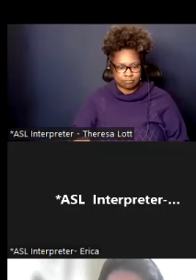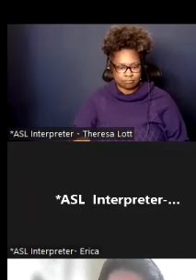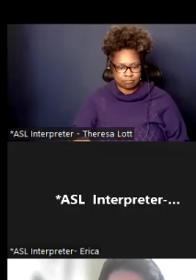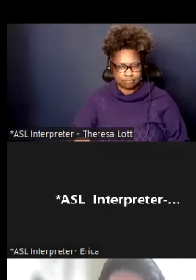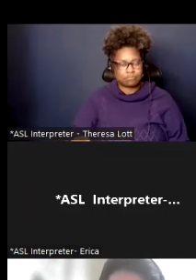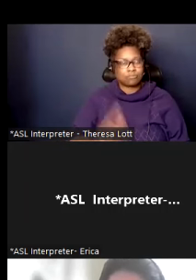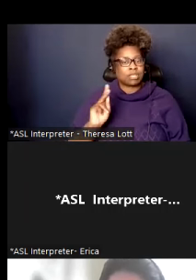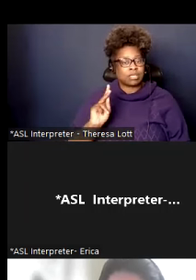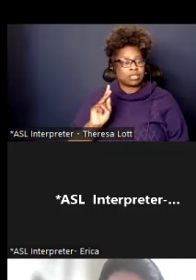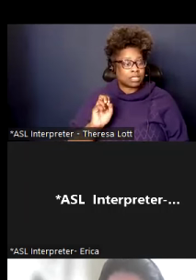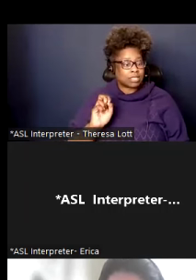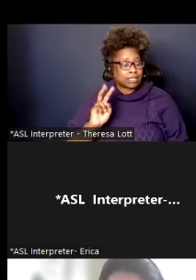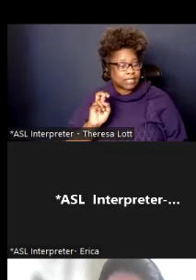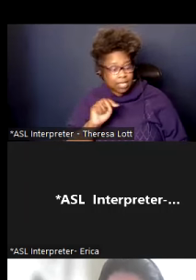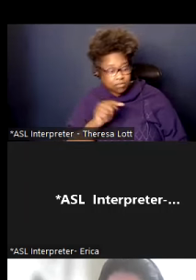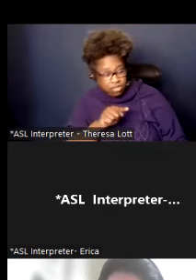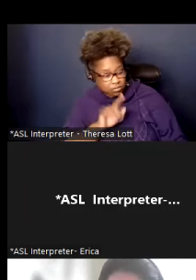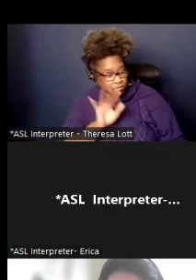Kevin, if you're on.